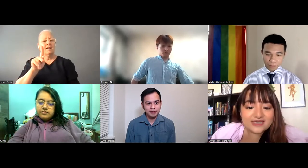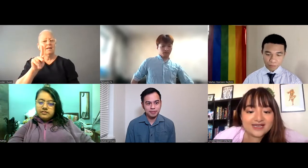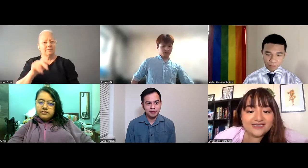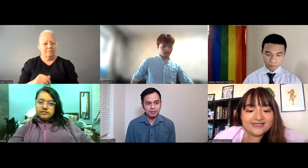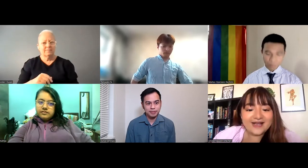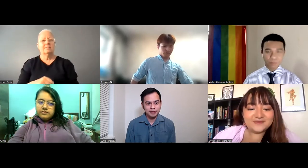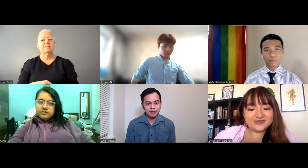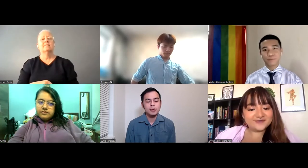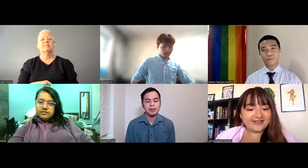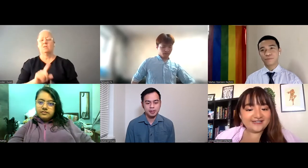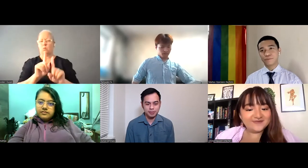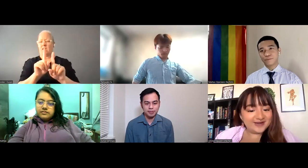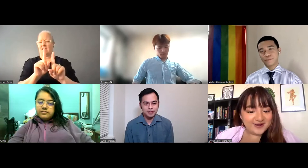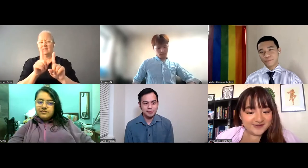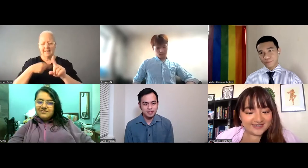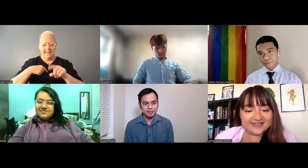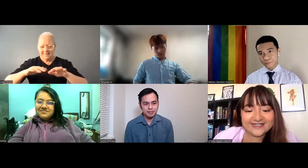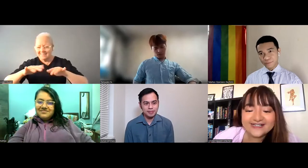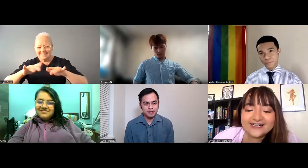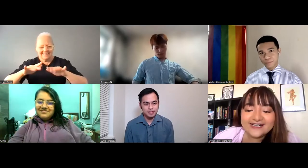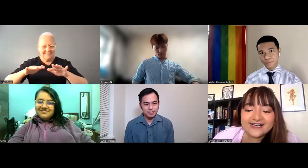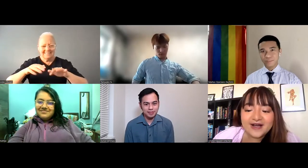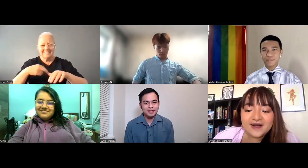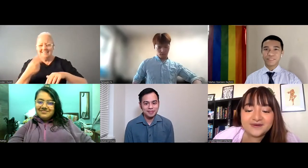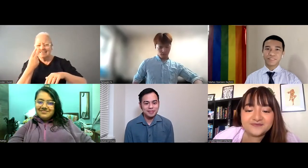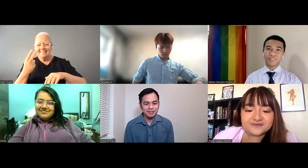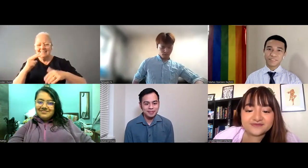One second, I'm just finding my notes.